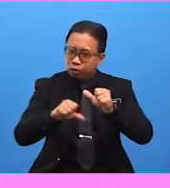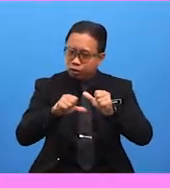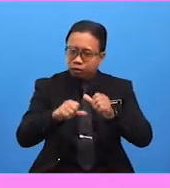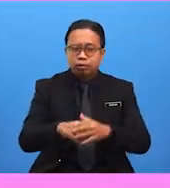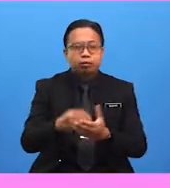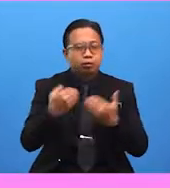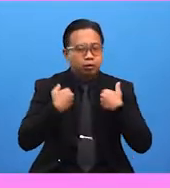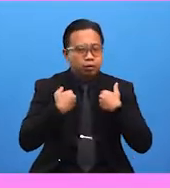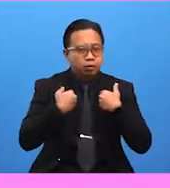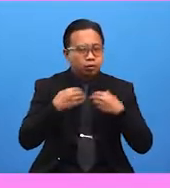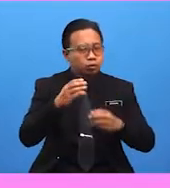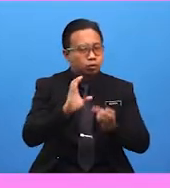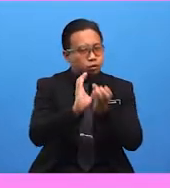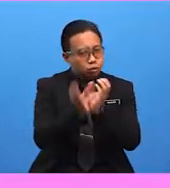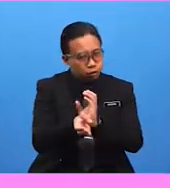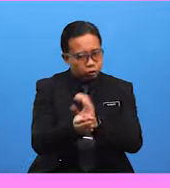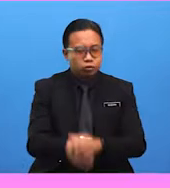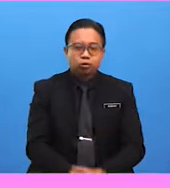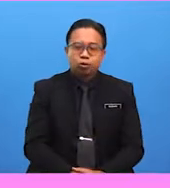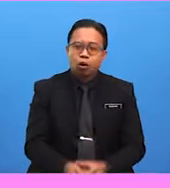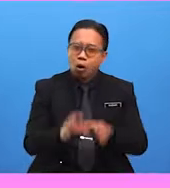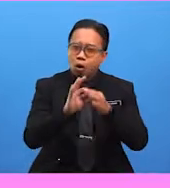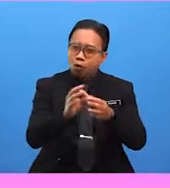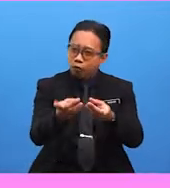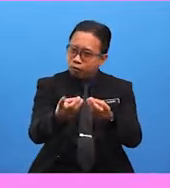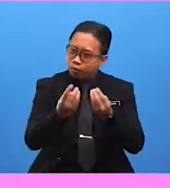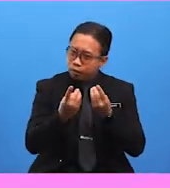changes in terms of demand.